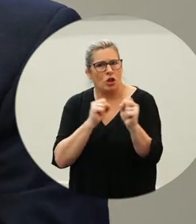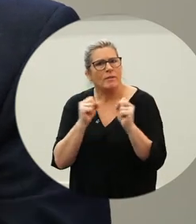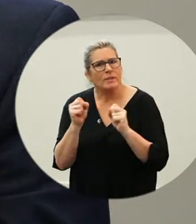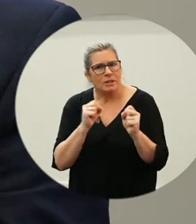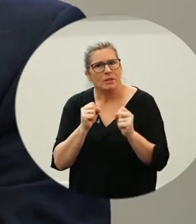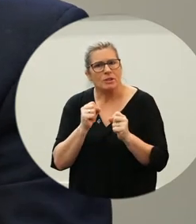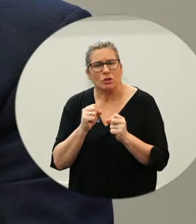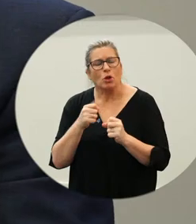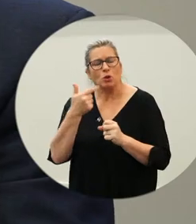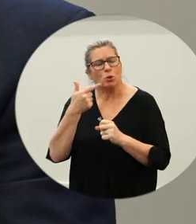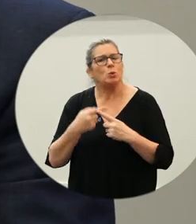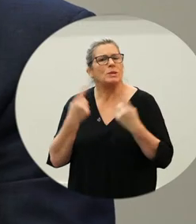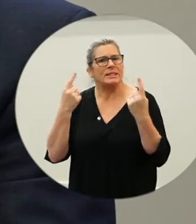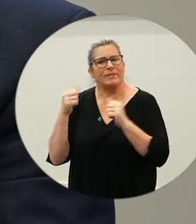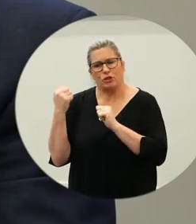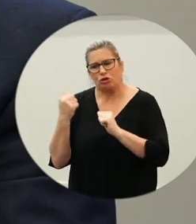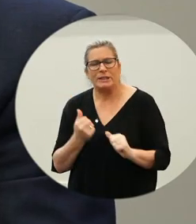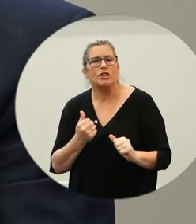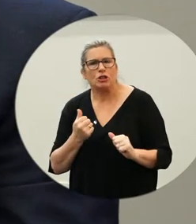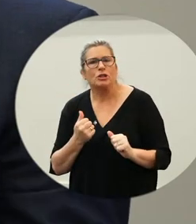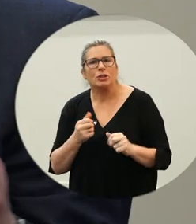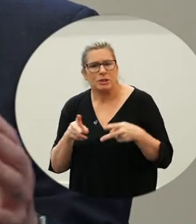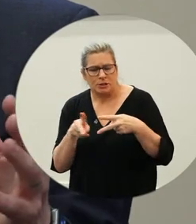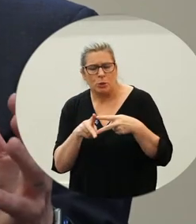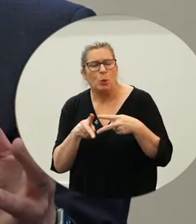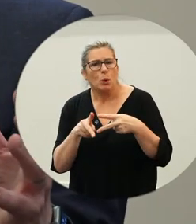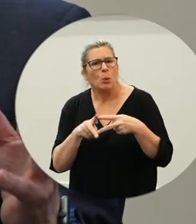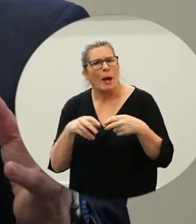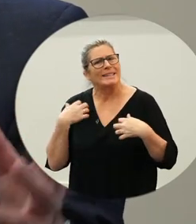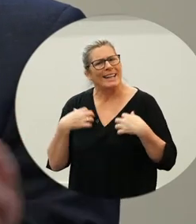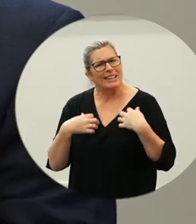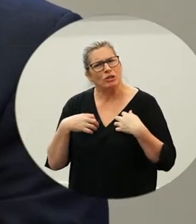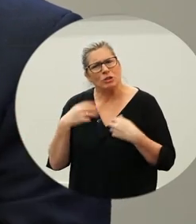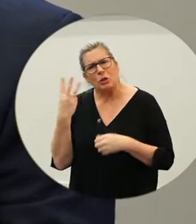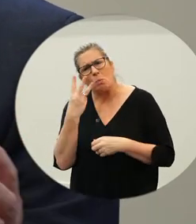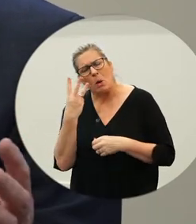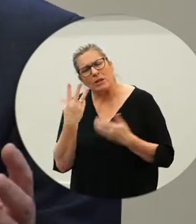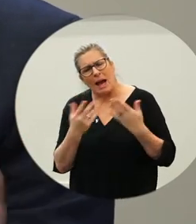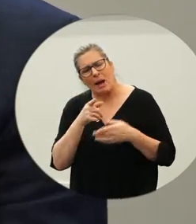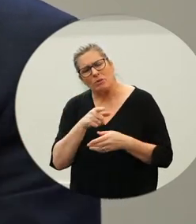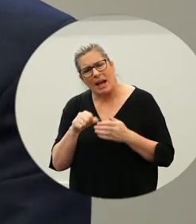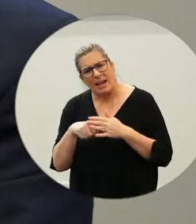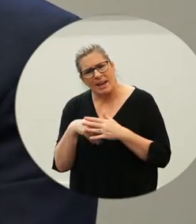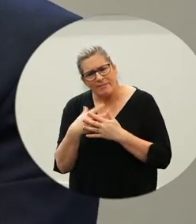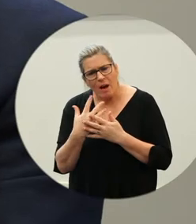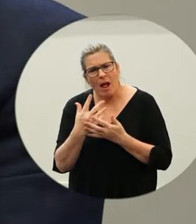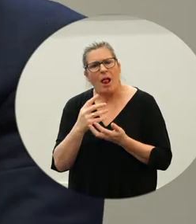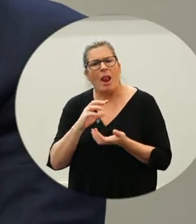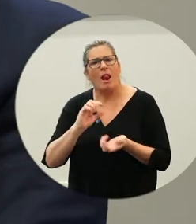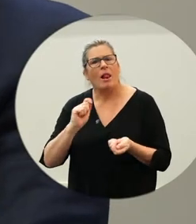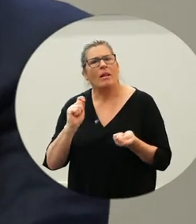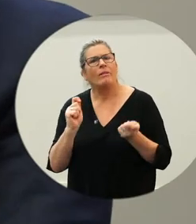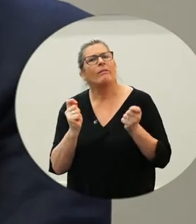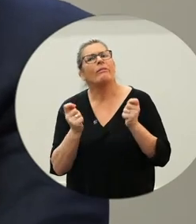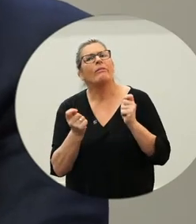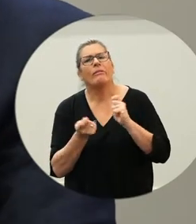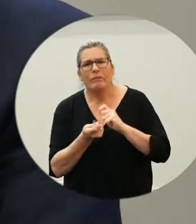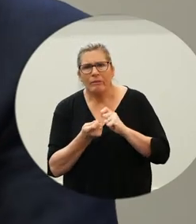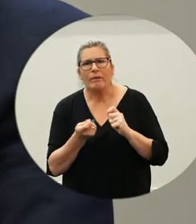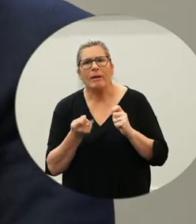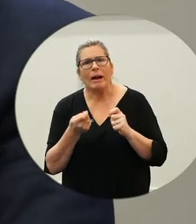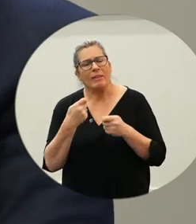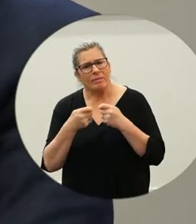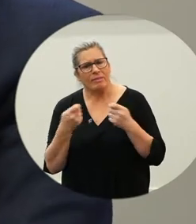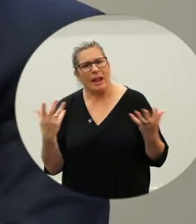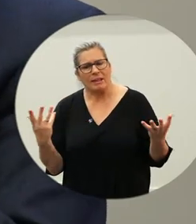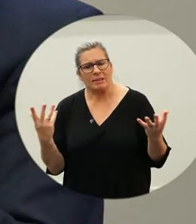police traditions. And it's interesting to watch how they evolved and came together to give us what we have